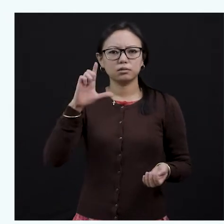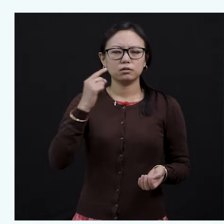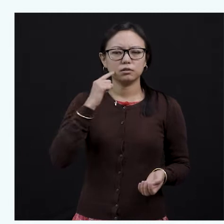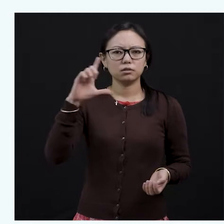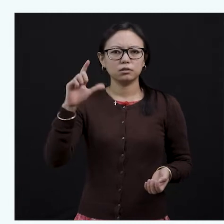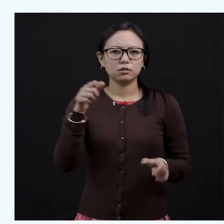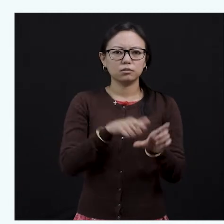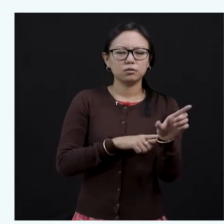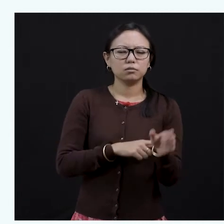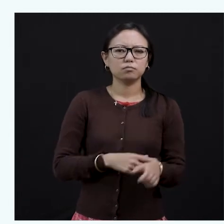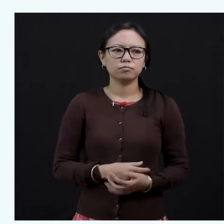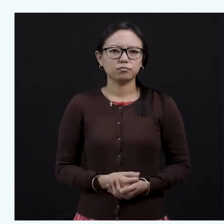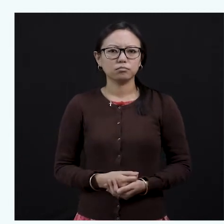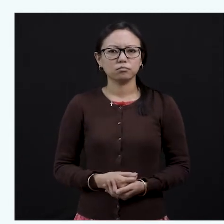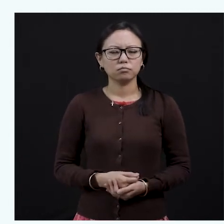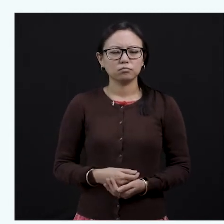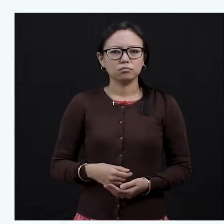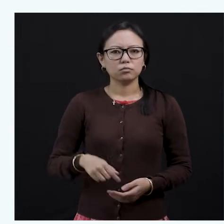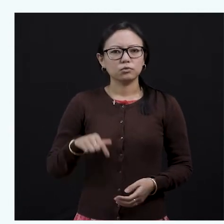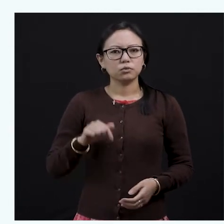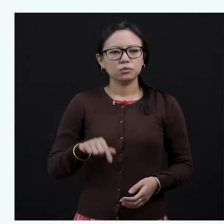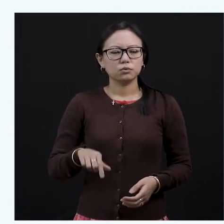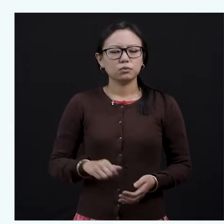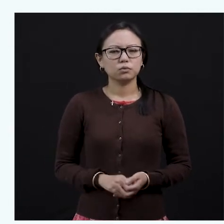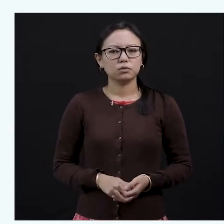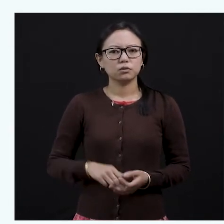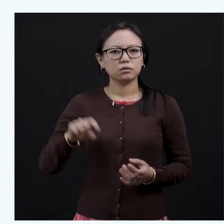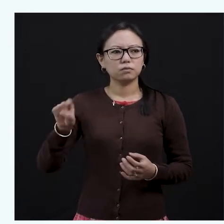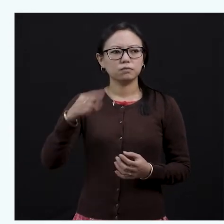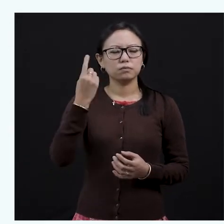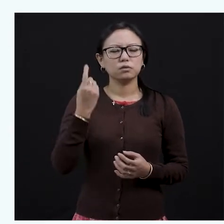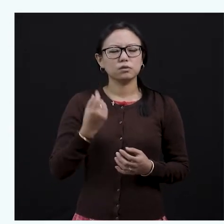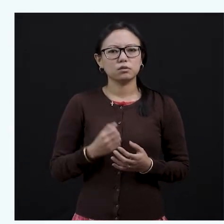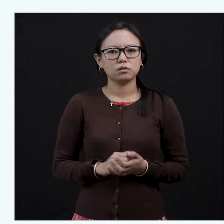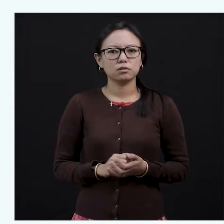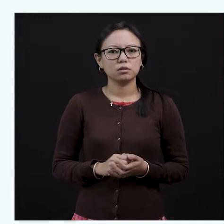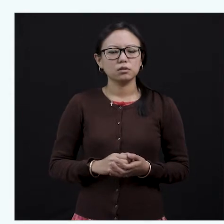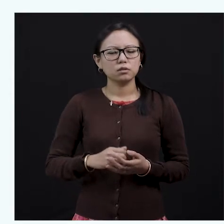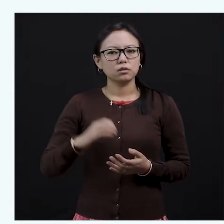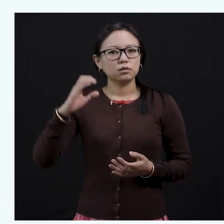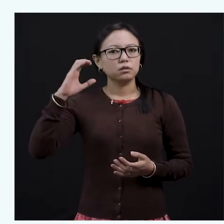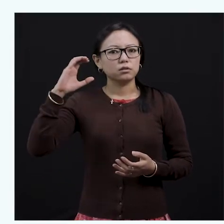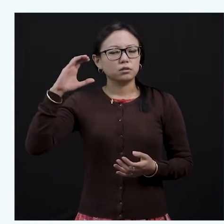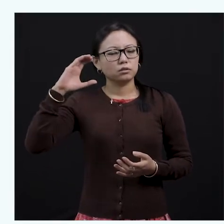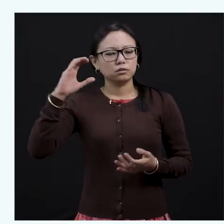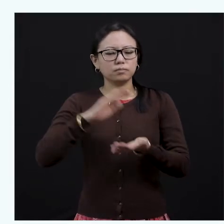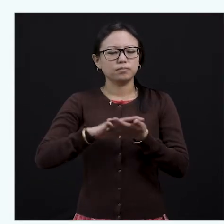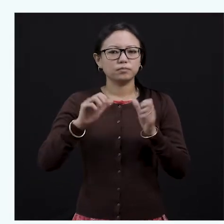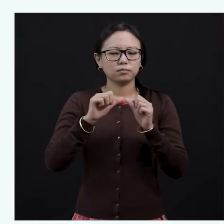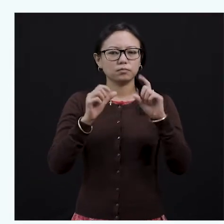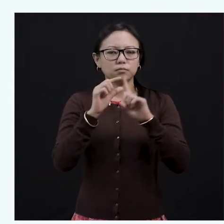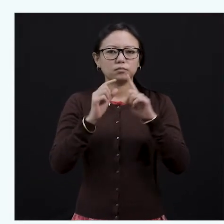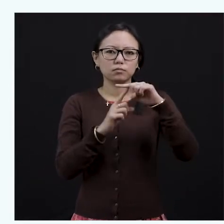be your tutor. Today we are going to begin with the first chapter of your lesson, that is chapter